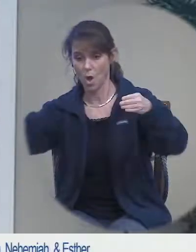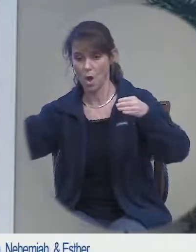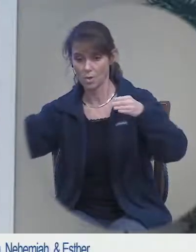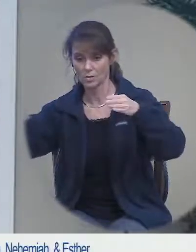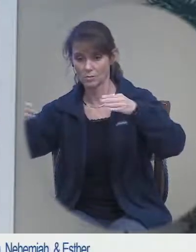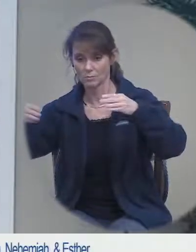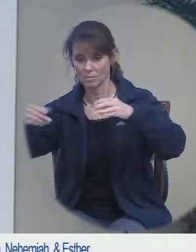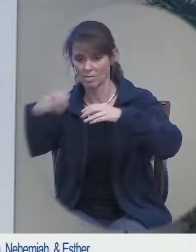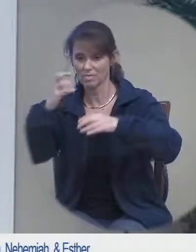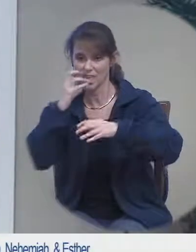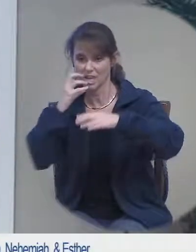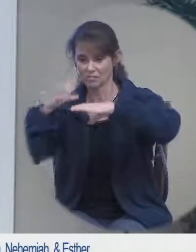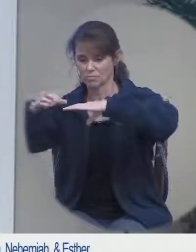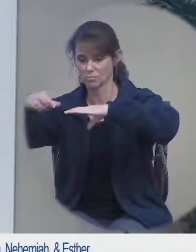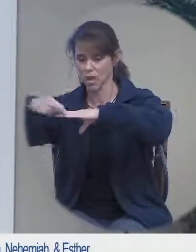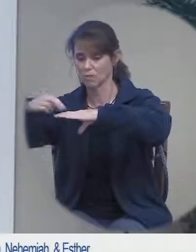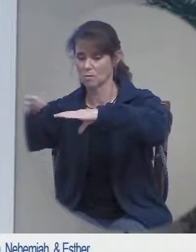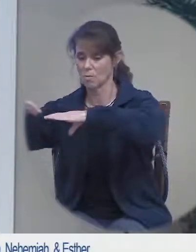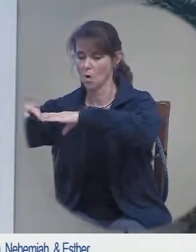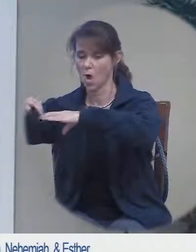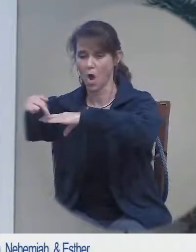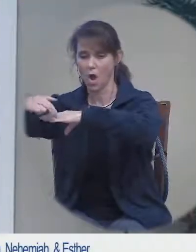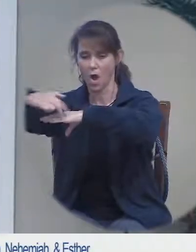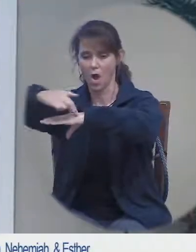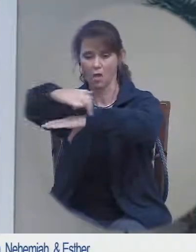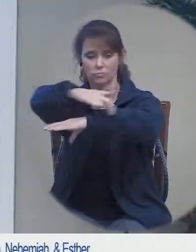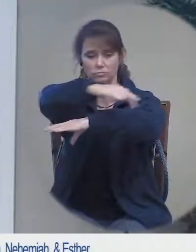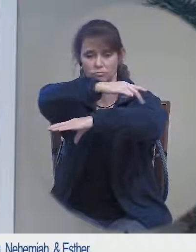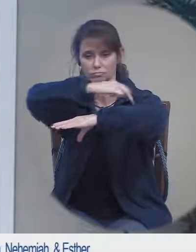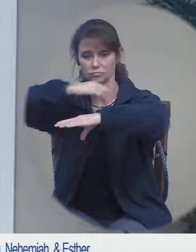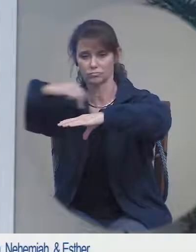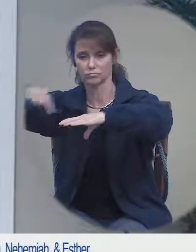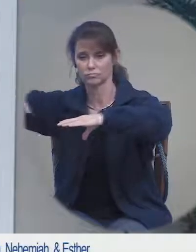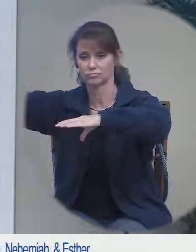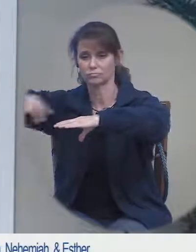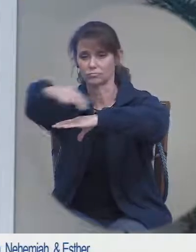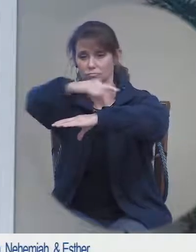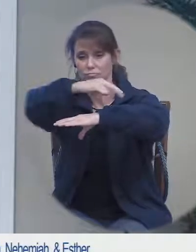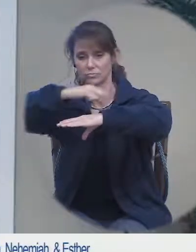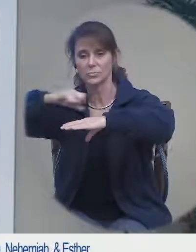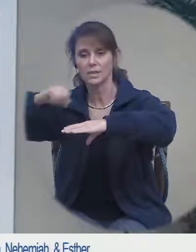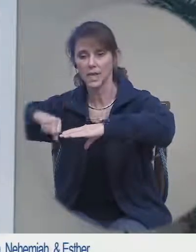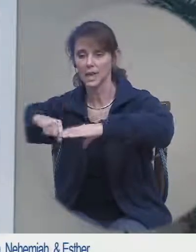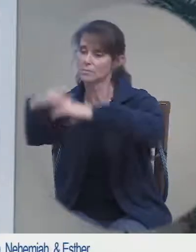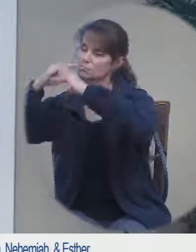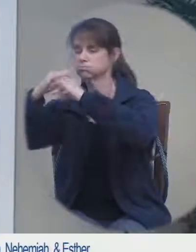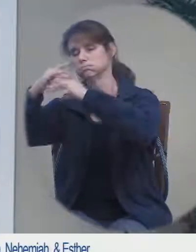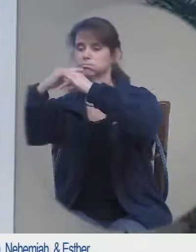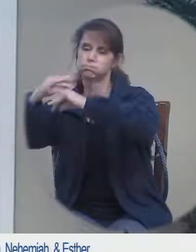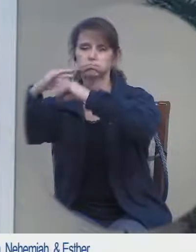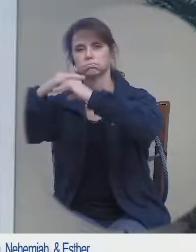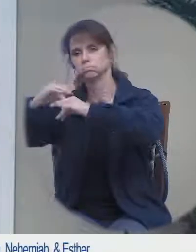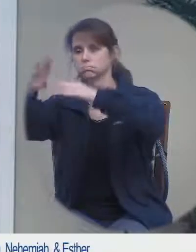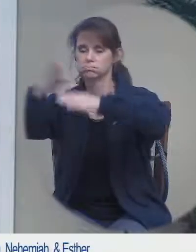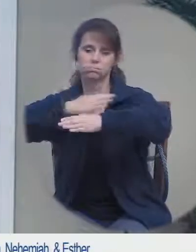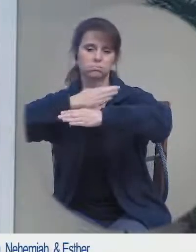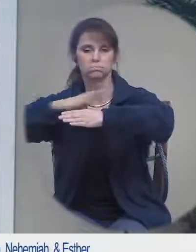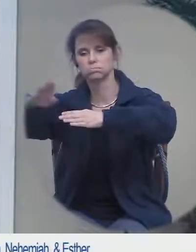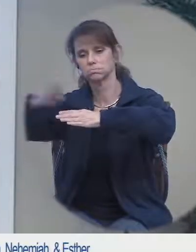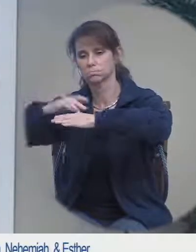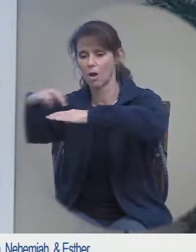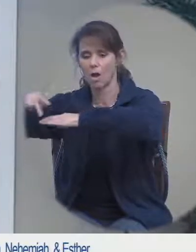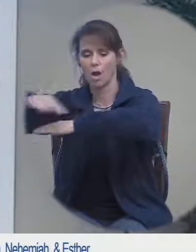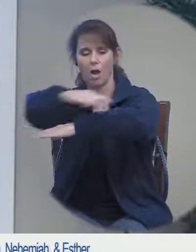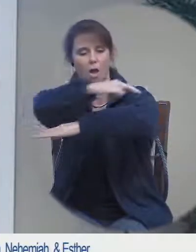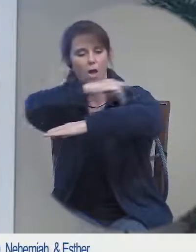praises to God. I want you to see the last part of chapter 12 is all about thanksgiving and praise. One